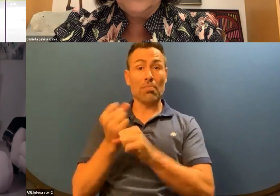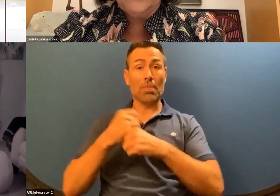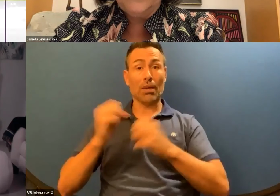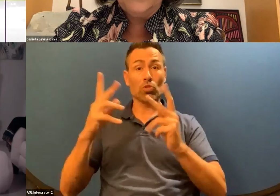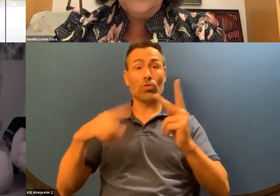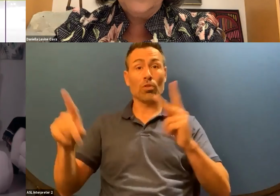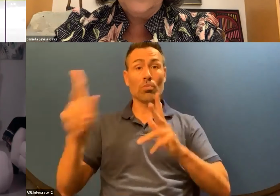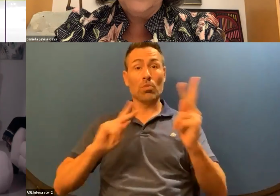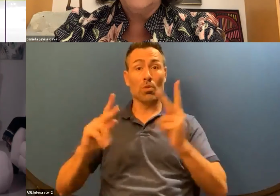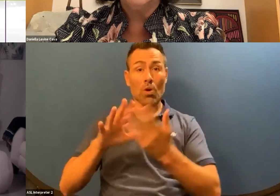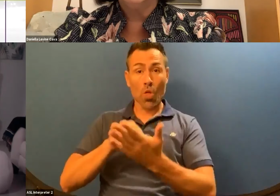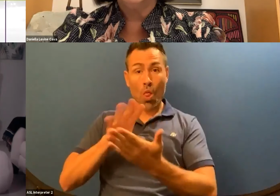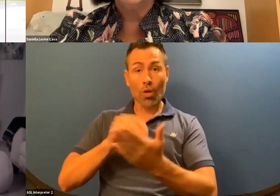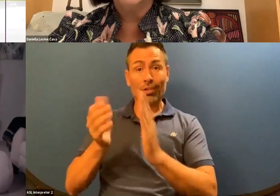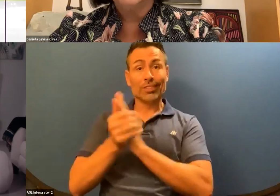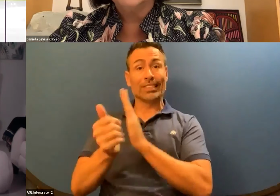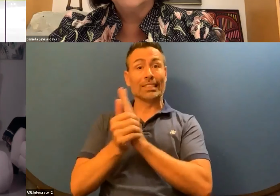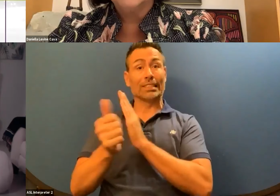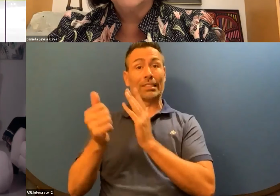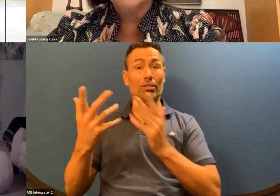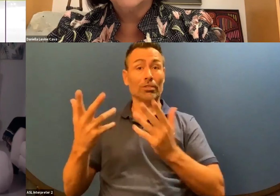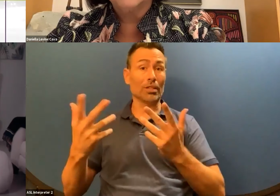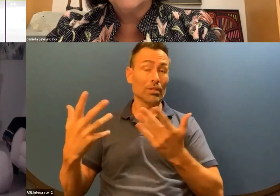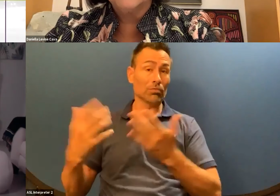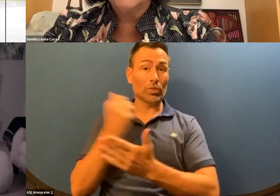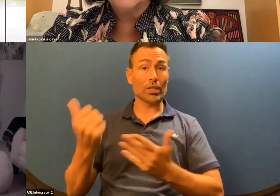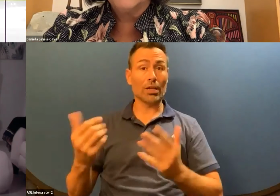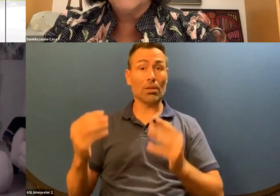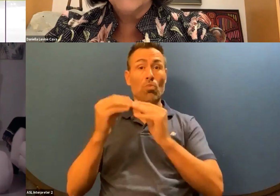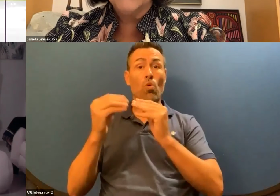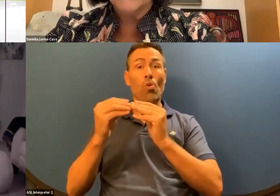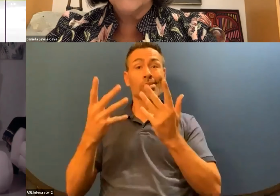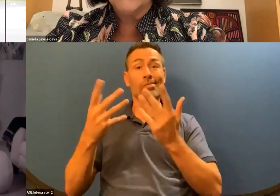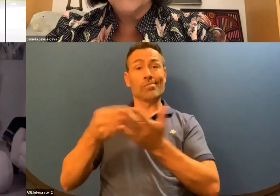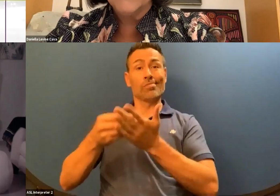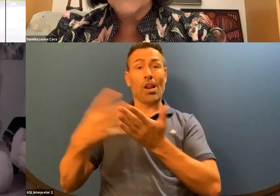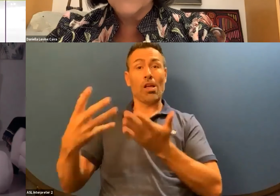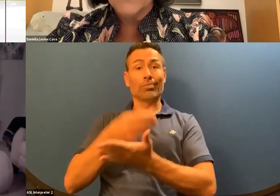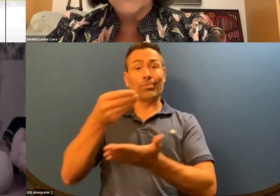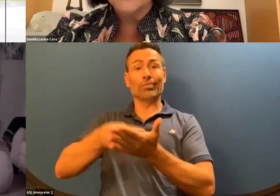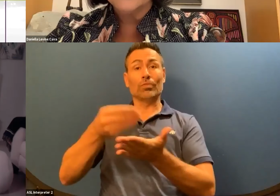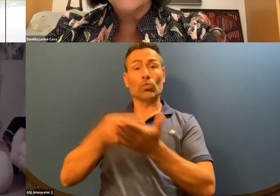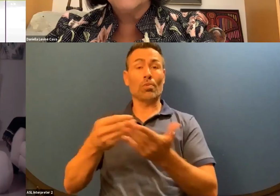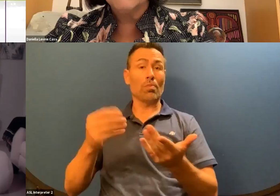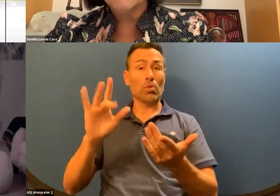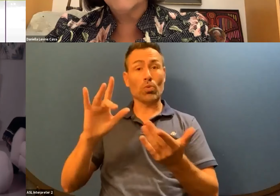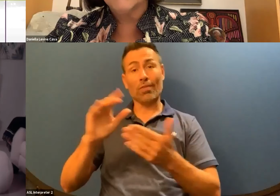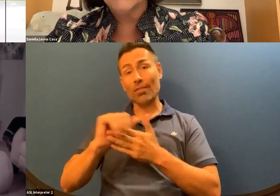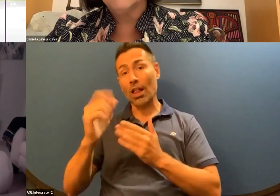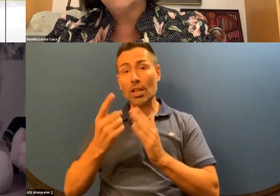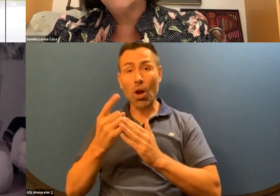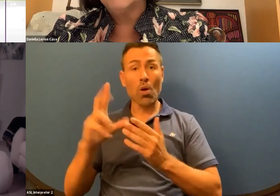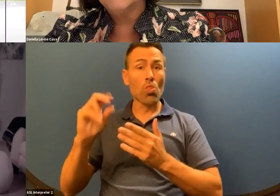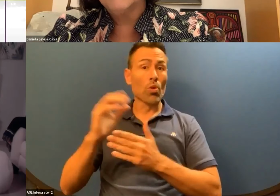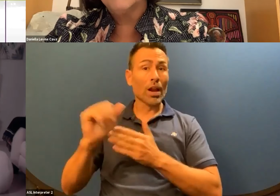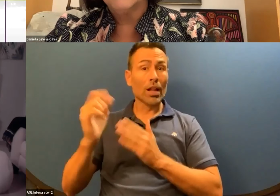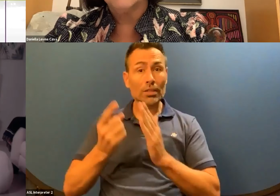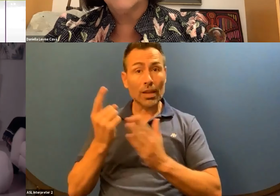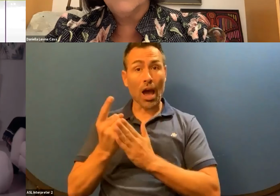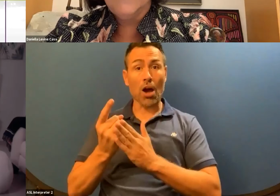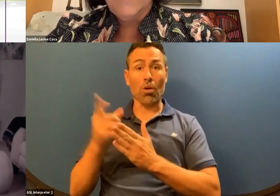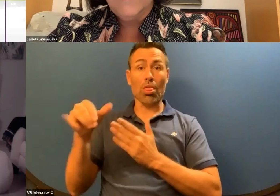better skills. They could command $20, $25, $30 an hour. You know, to me, one of the problems is, again, when we go